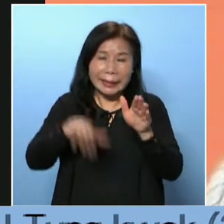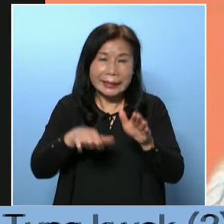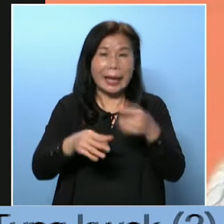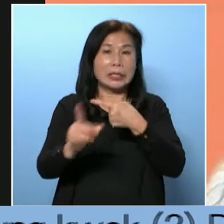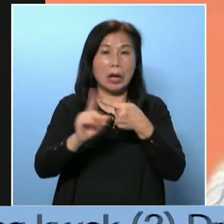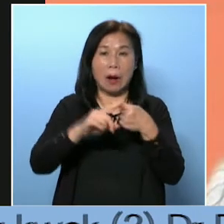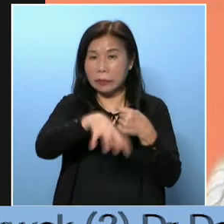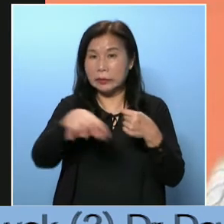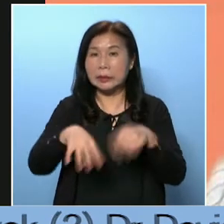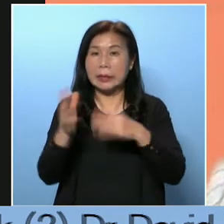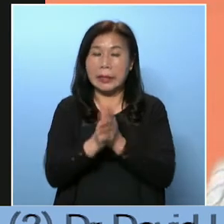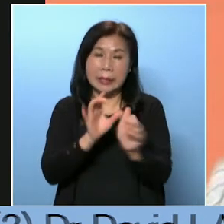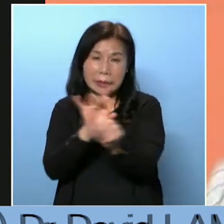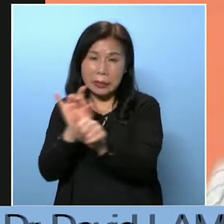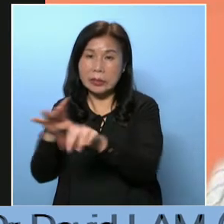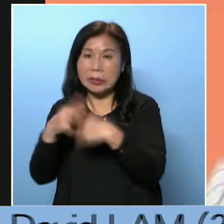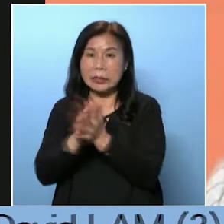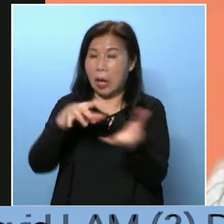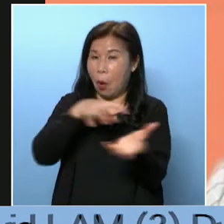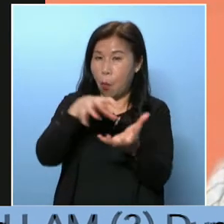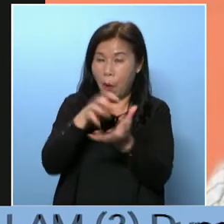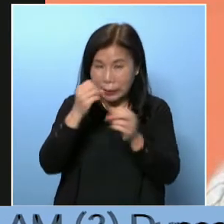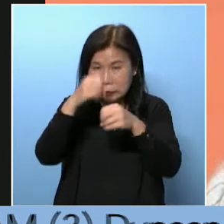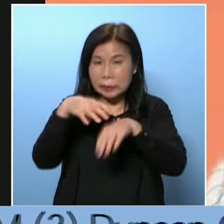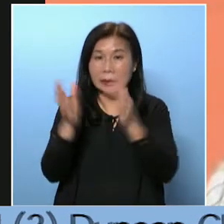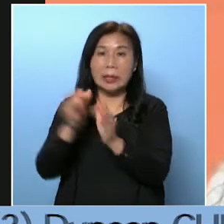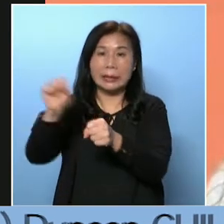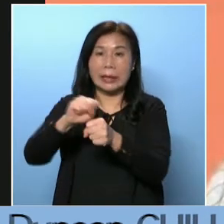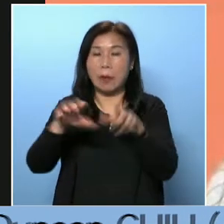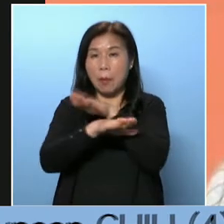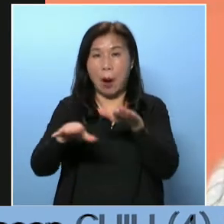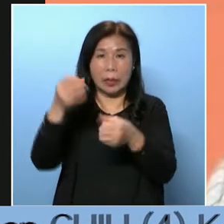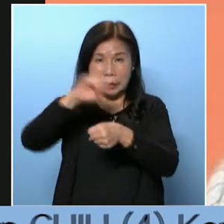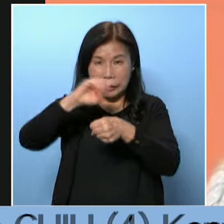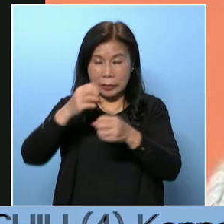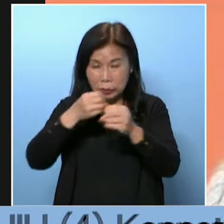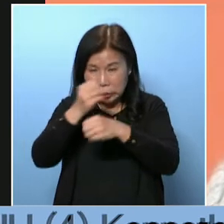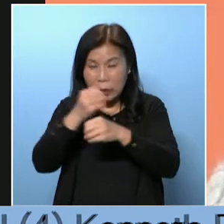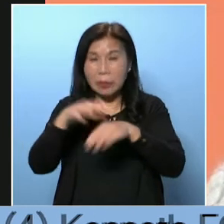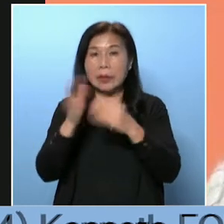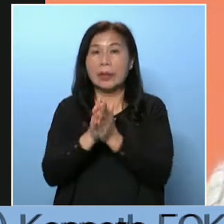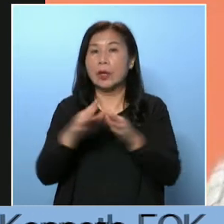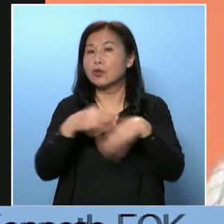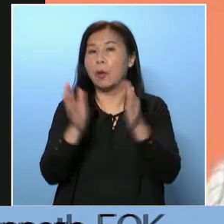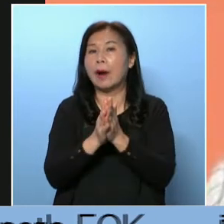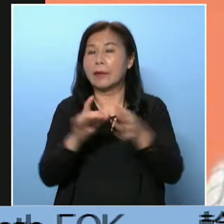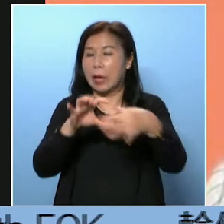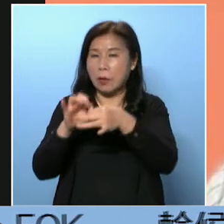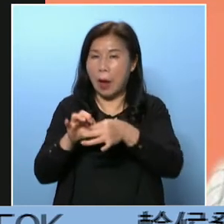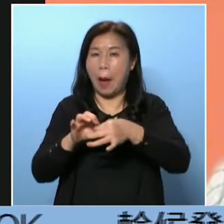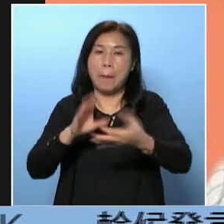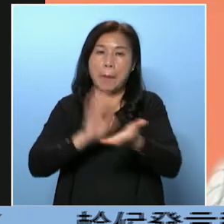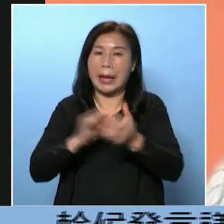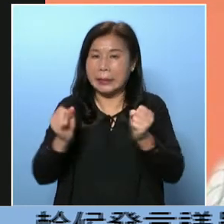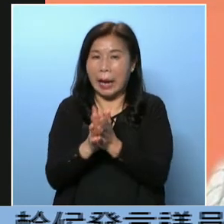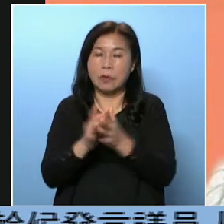But for lower risk districts, we should make the best use of mixed sample testing so as to